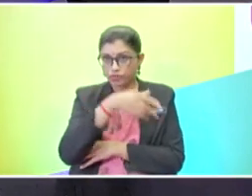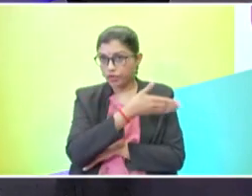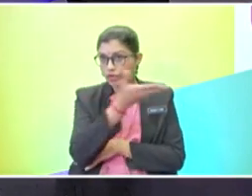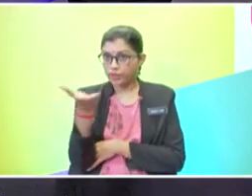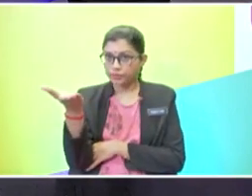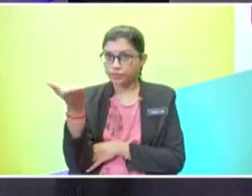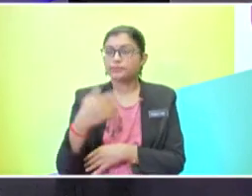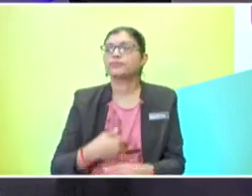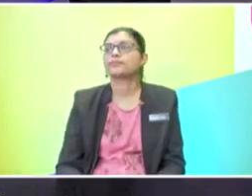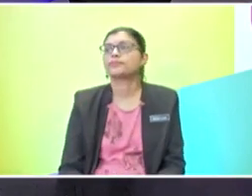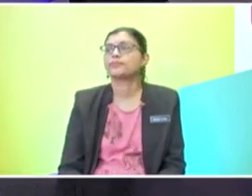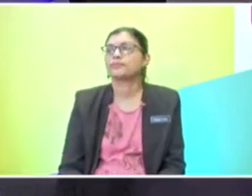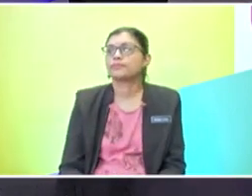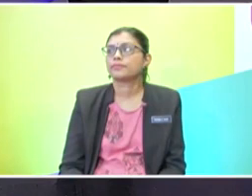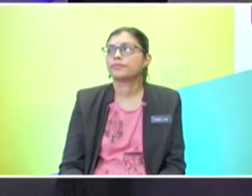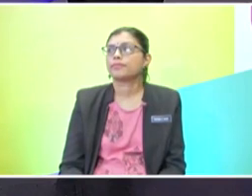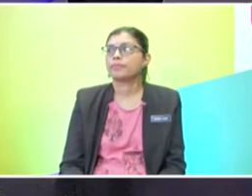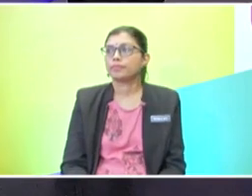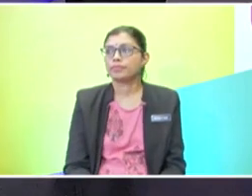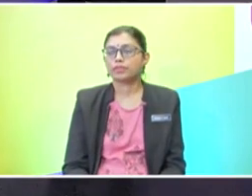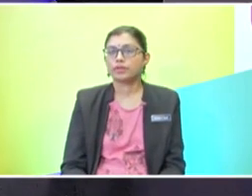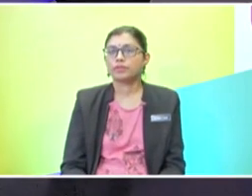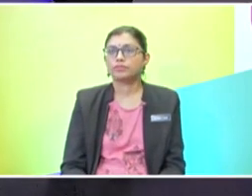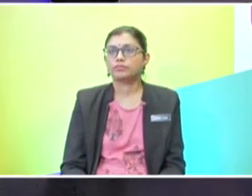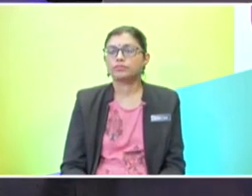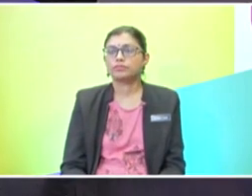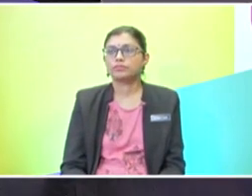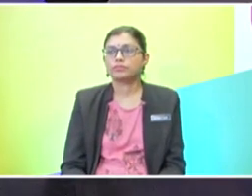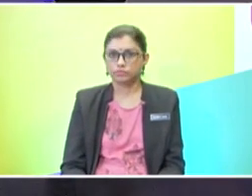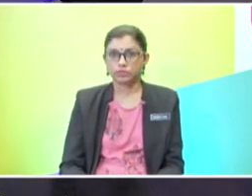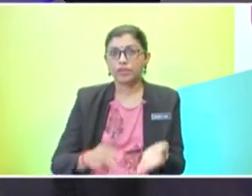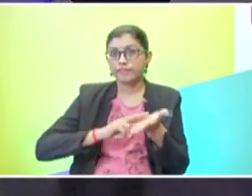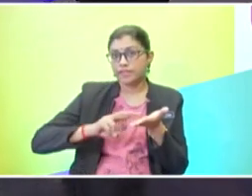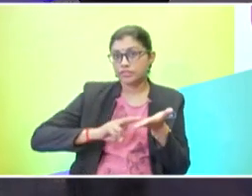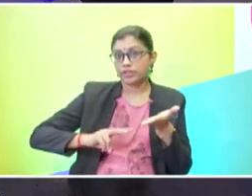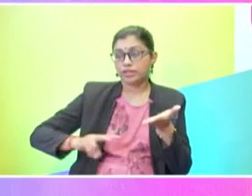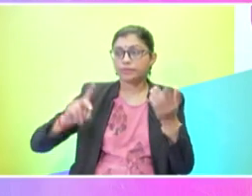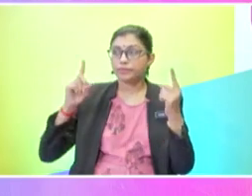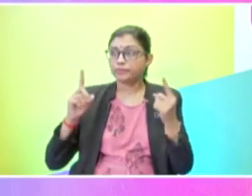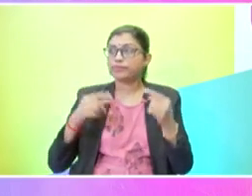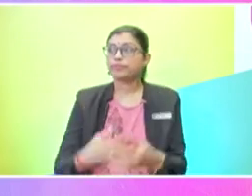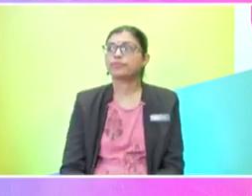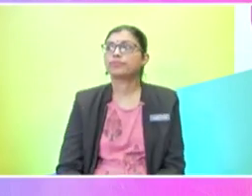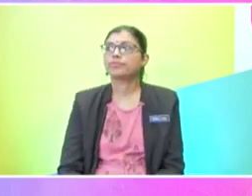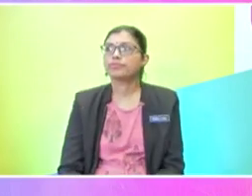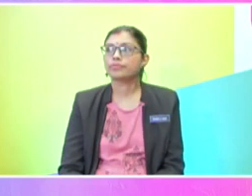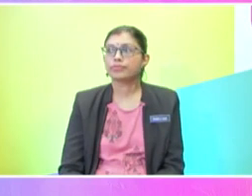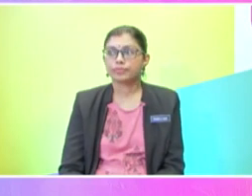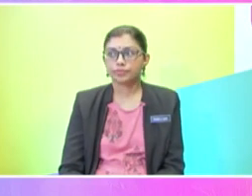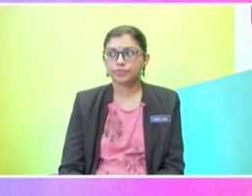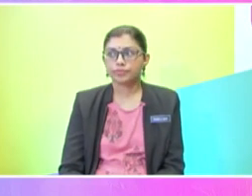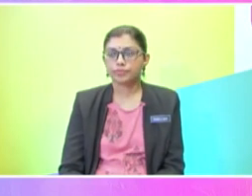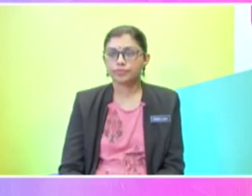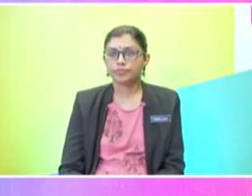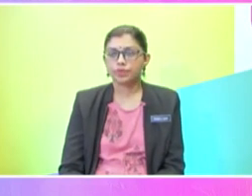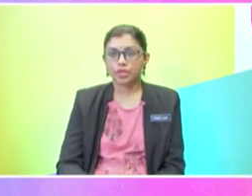be mm-hmm. challenging for you. Okay. Can you try this? Okay, so Emelina bought a tablet and a watch. For the purchase of the watch, she